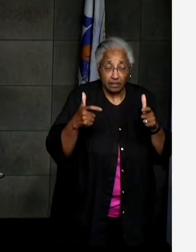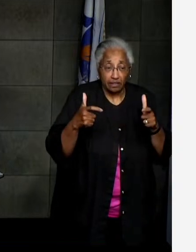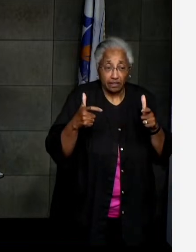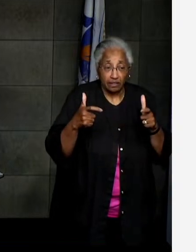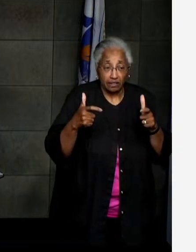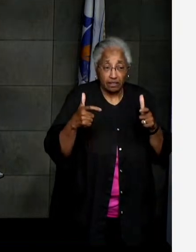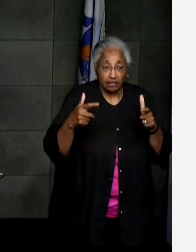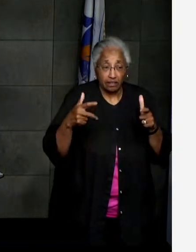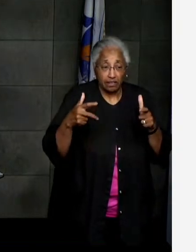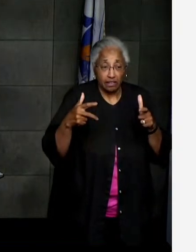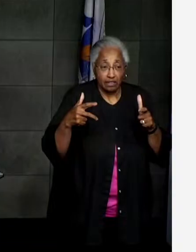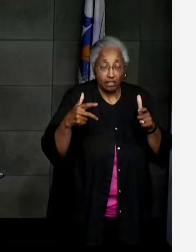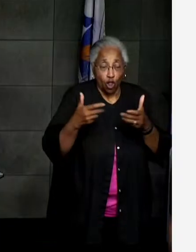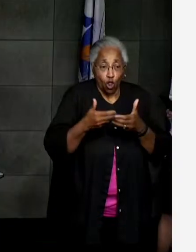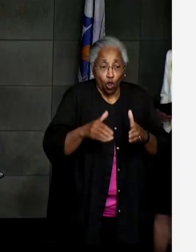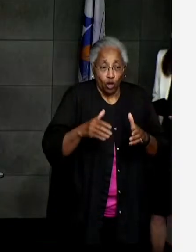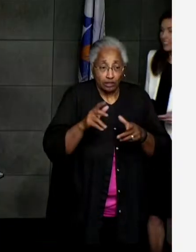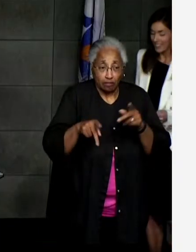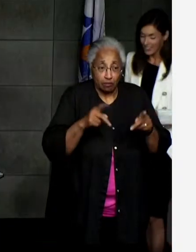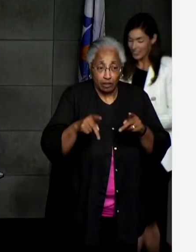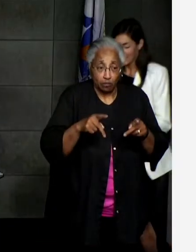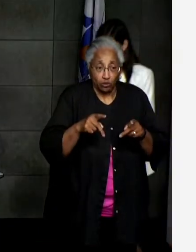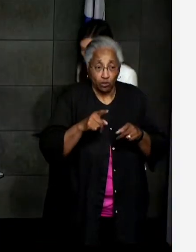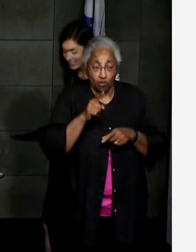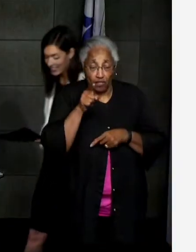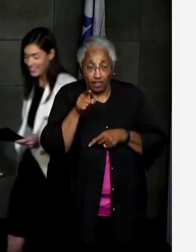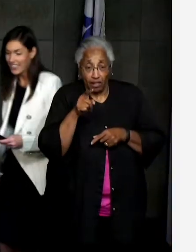The Miami office?